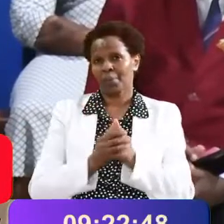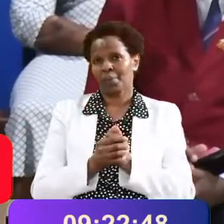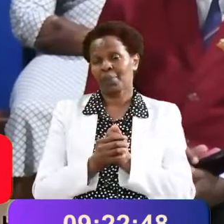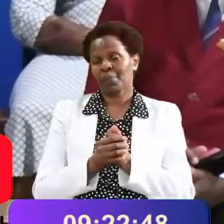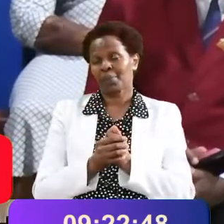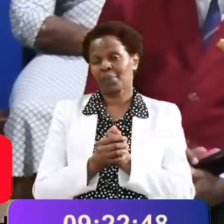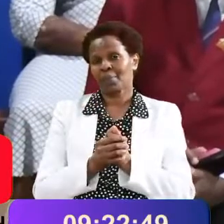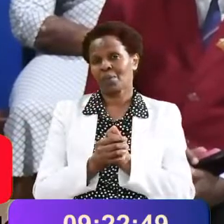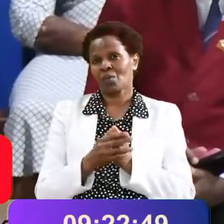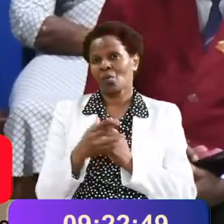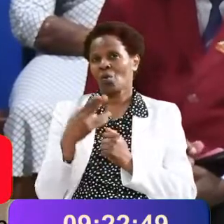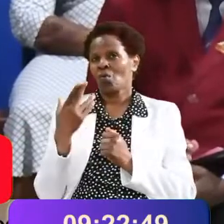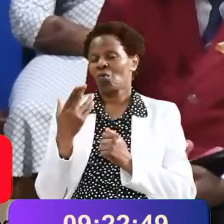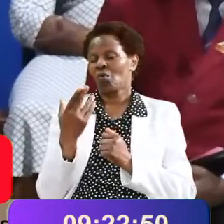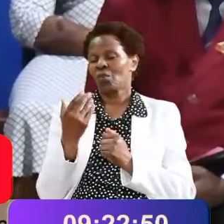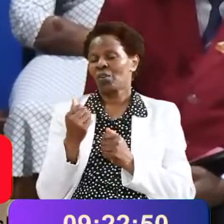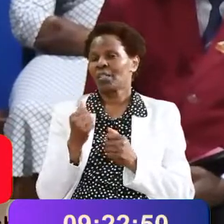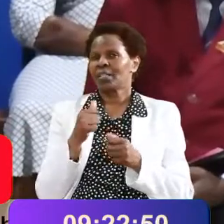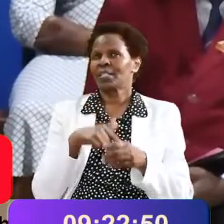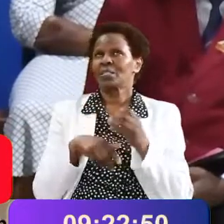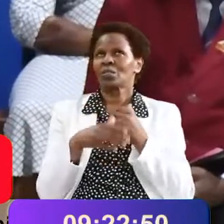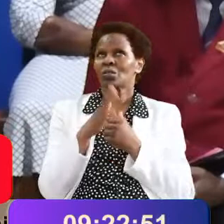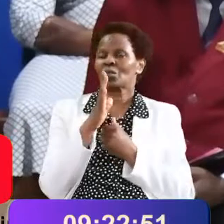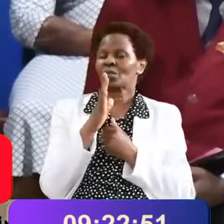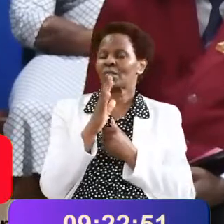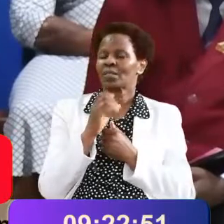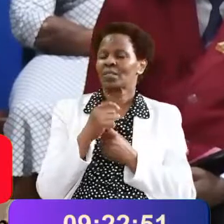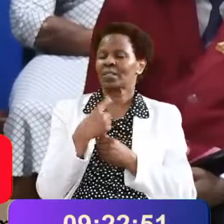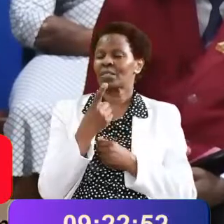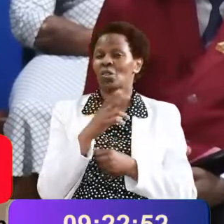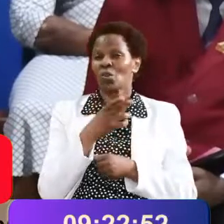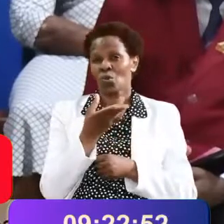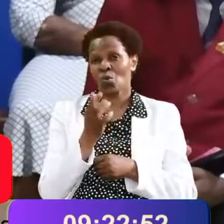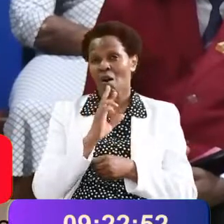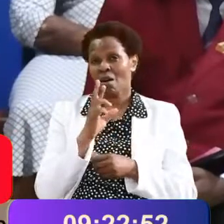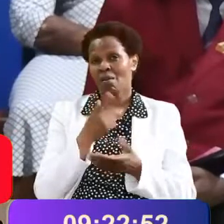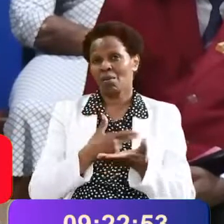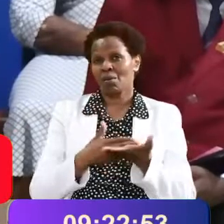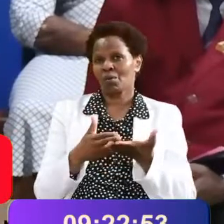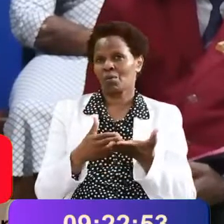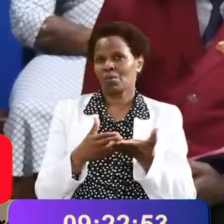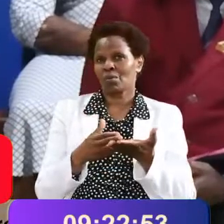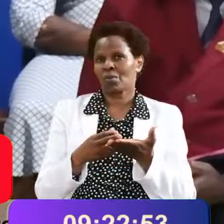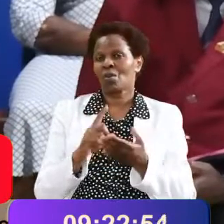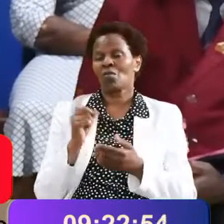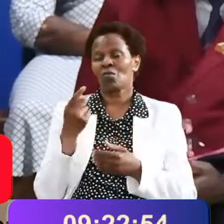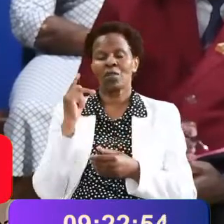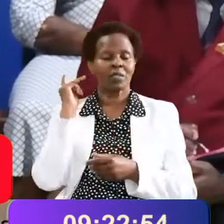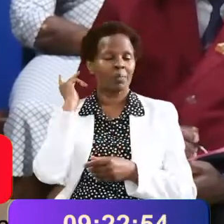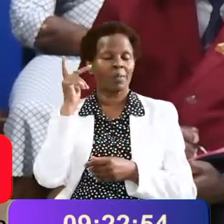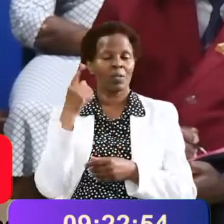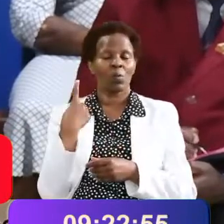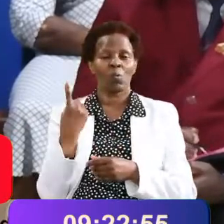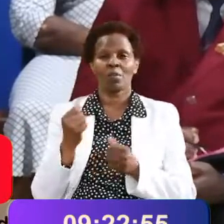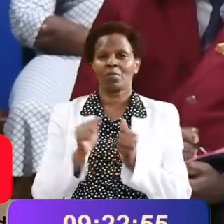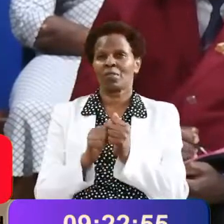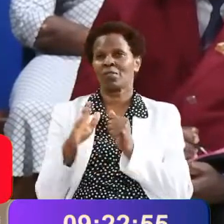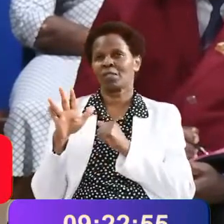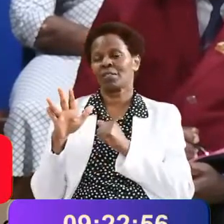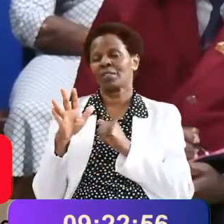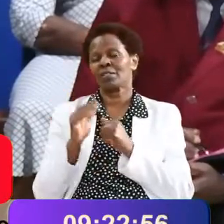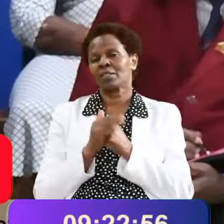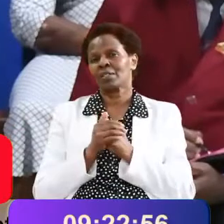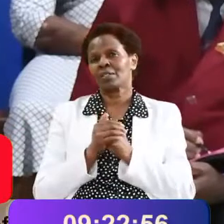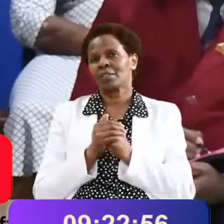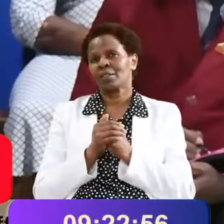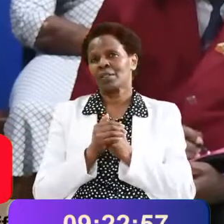four, godliness means being holy. In 1 Peter chapter 1, verse 15 and verse 16, but just